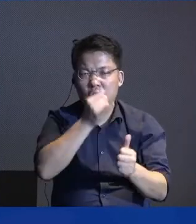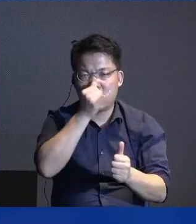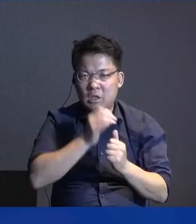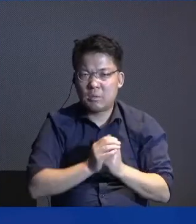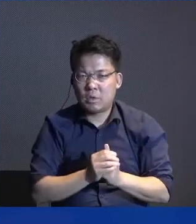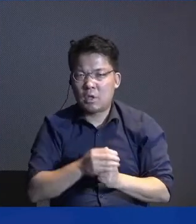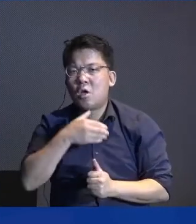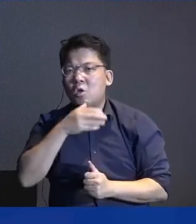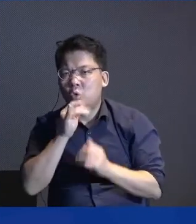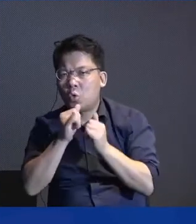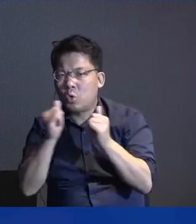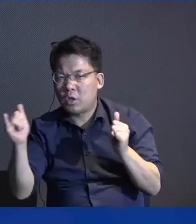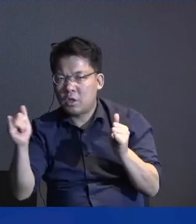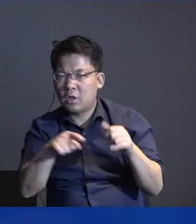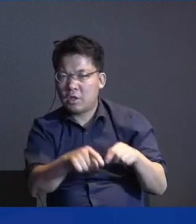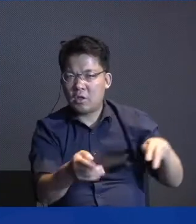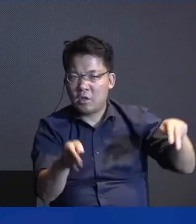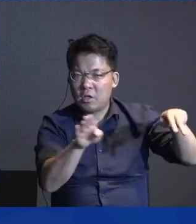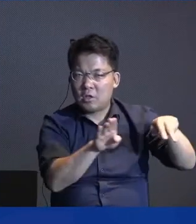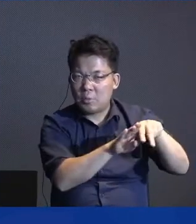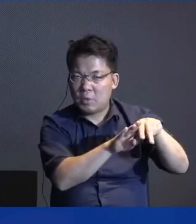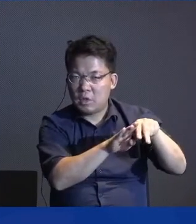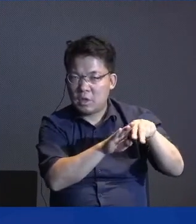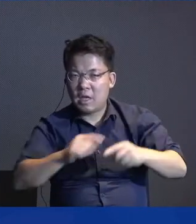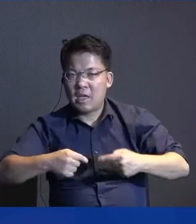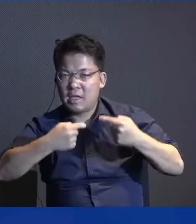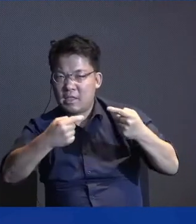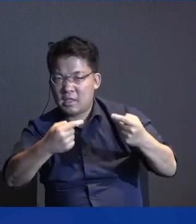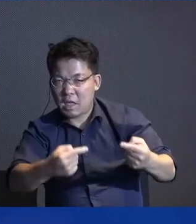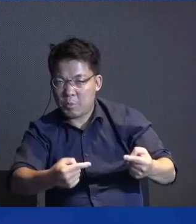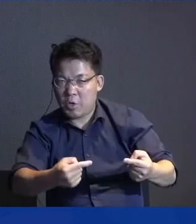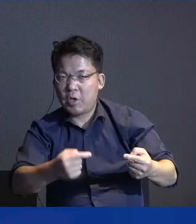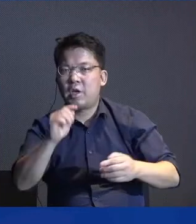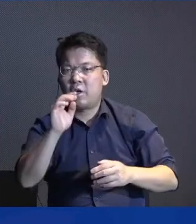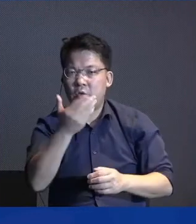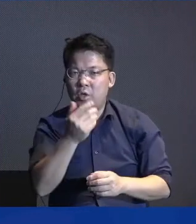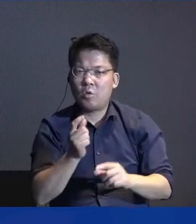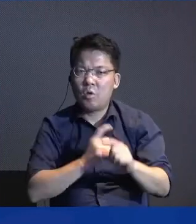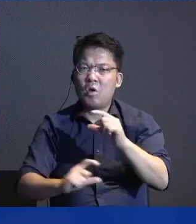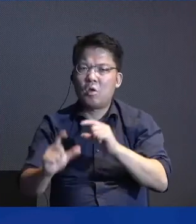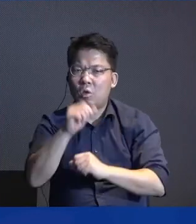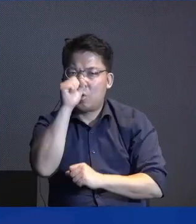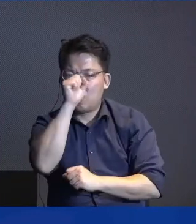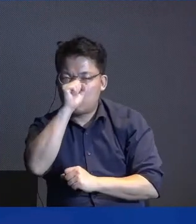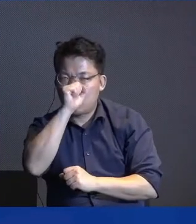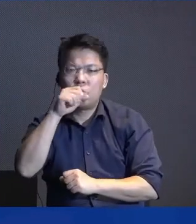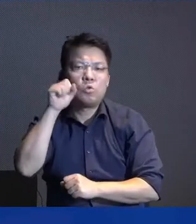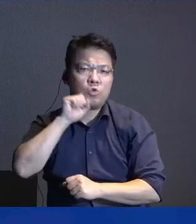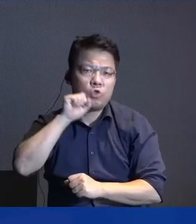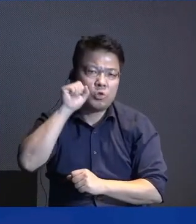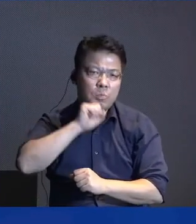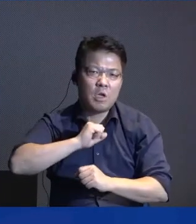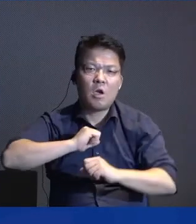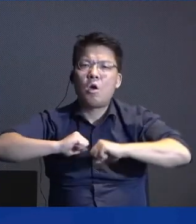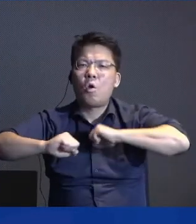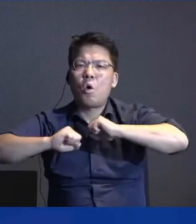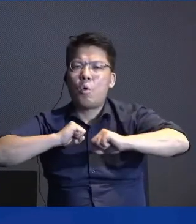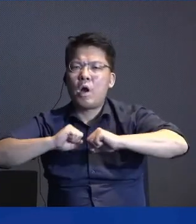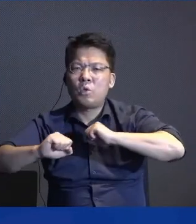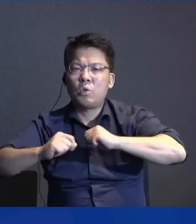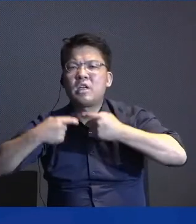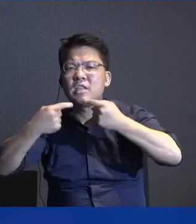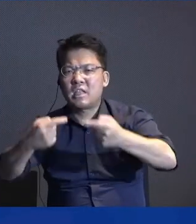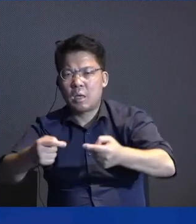leisure experience or even volunteer activity among older adults can be really promoted to improve